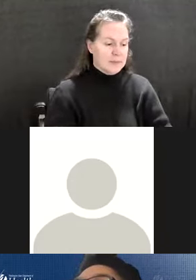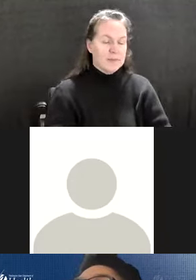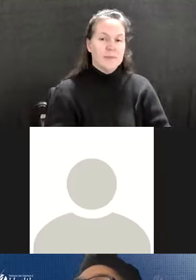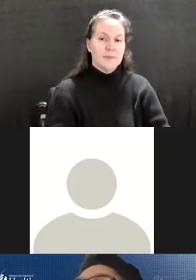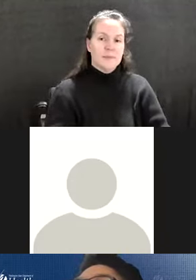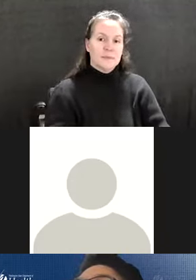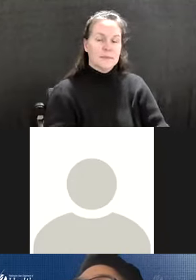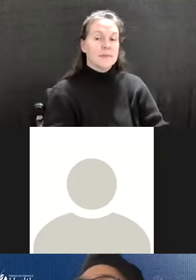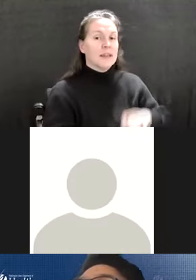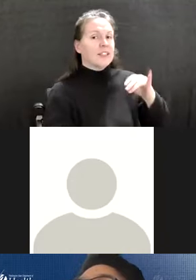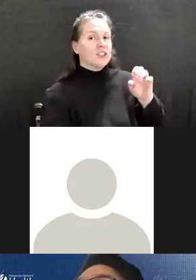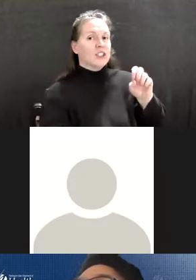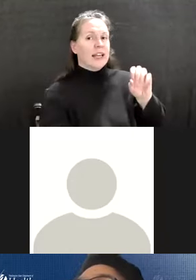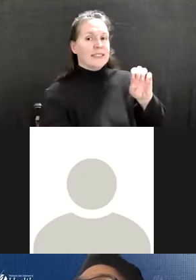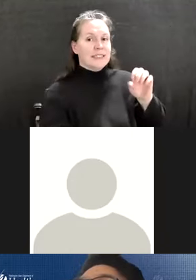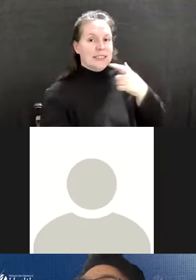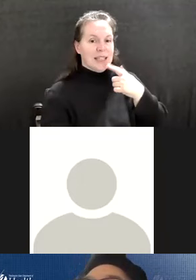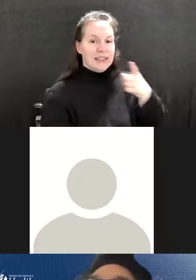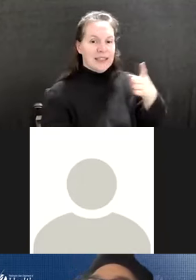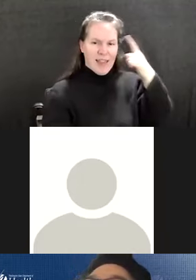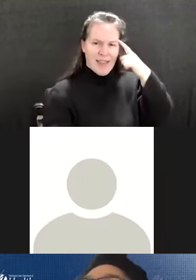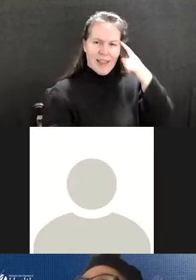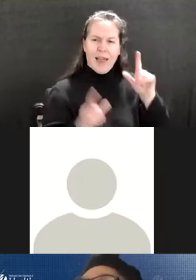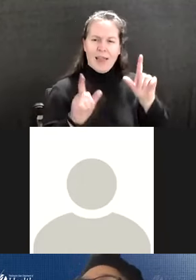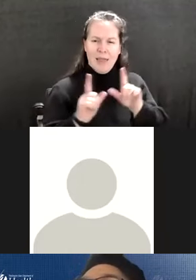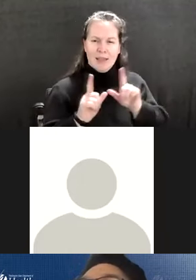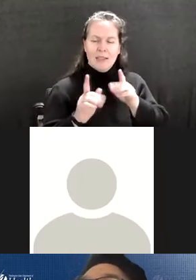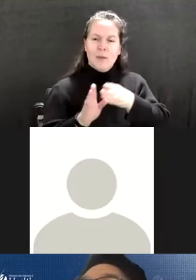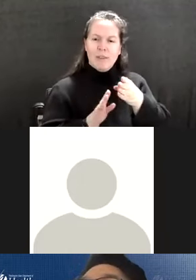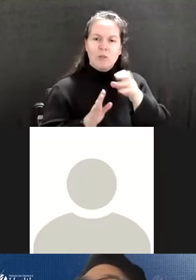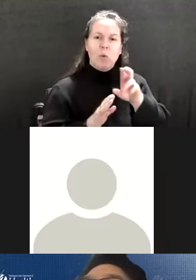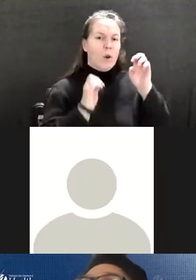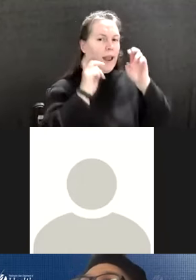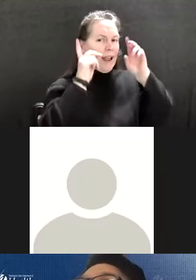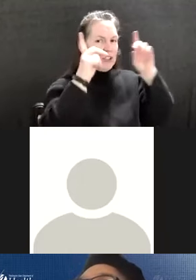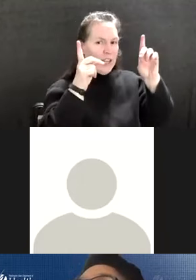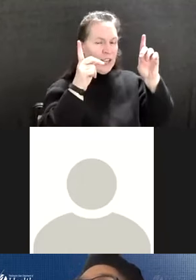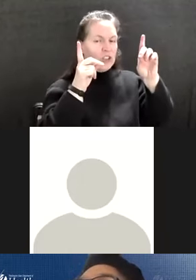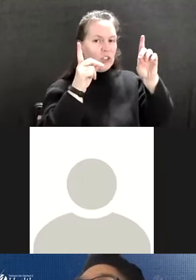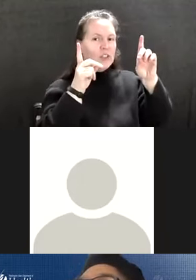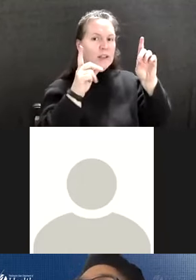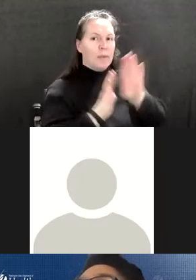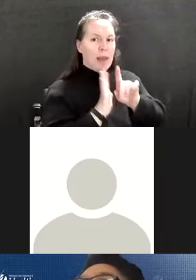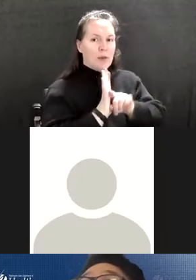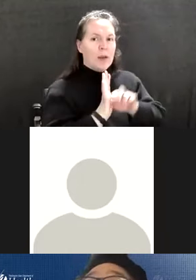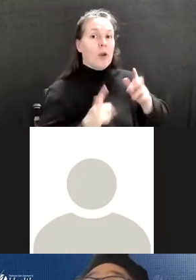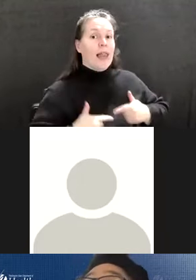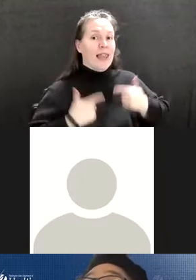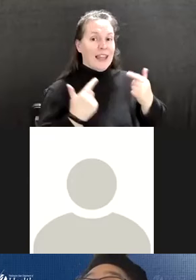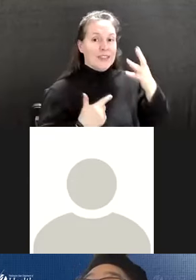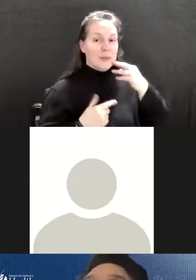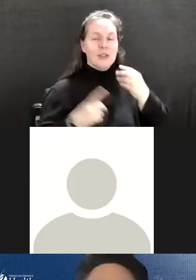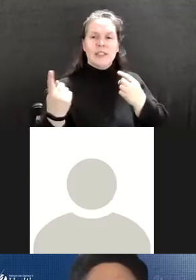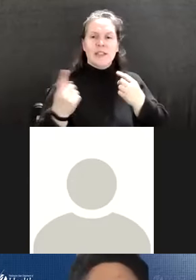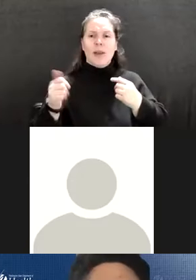So Jesse says, I think licensed professional or educational background or lived experience. Someone says, no,